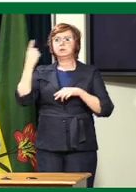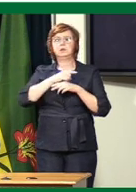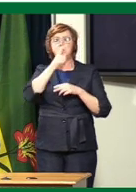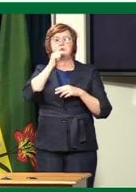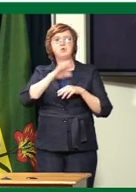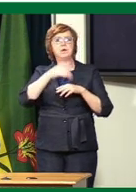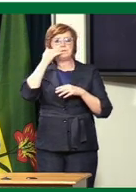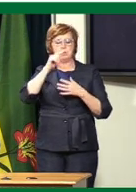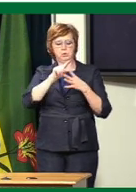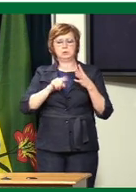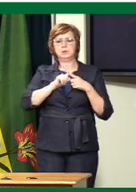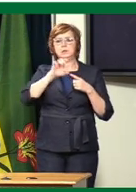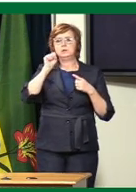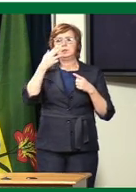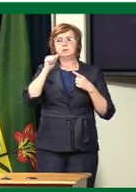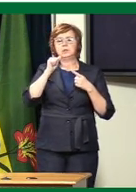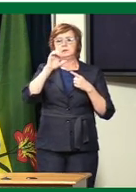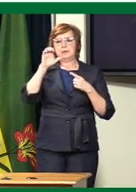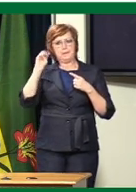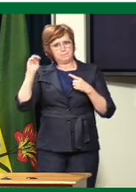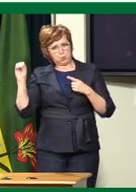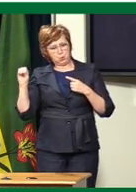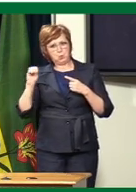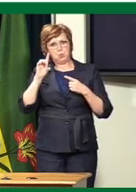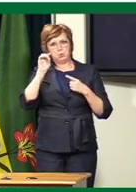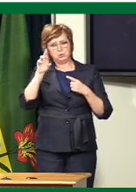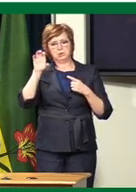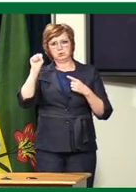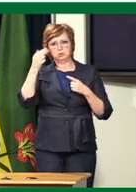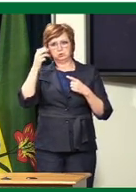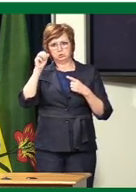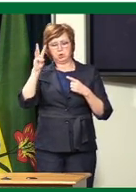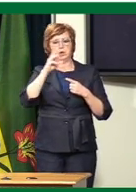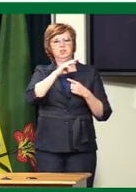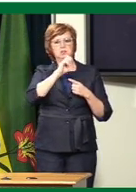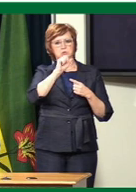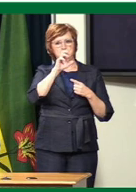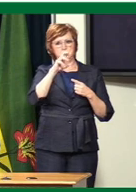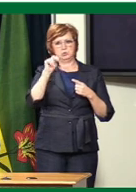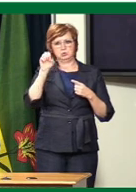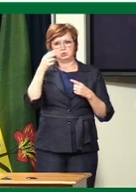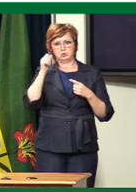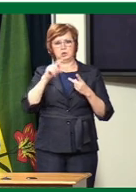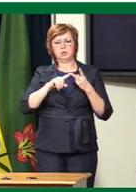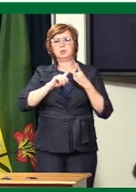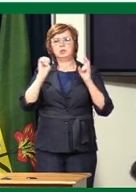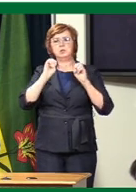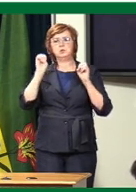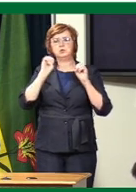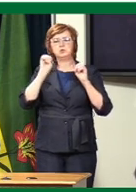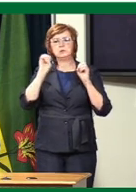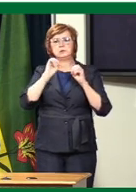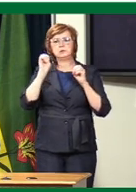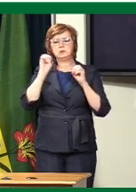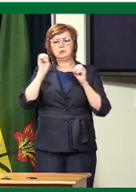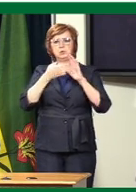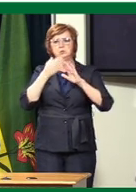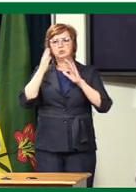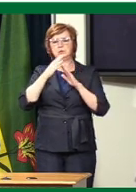our Saskatchewan Health Authority Chief Medical Officer, Dr. Susan Shaw, as well as our Emergency Operations Chief, Mr. Derek